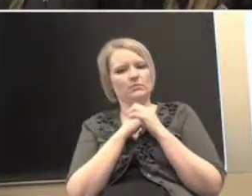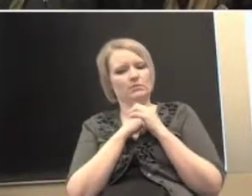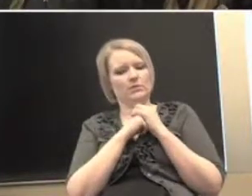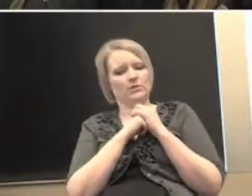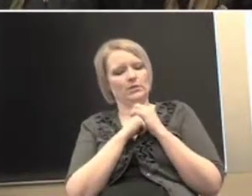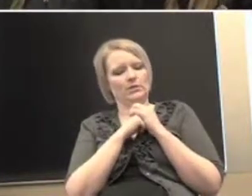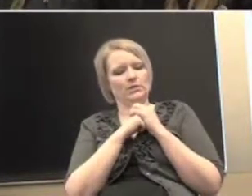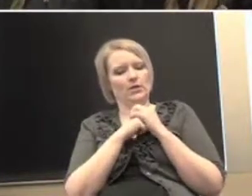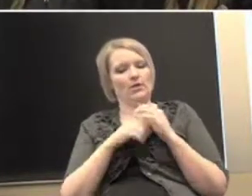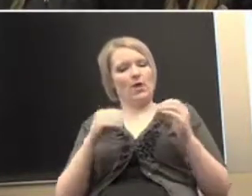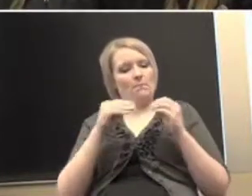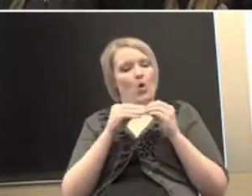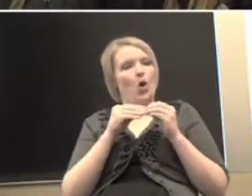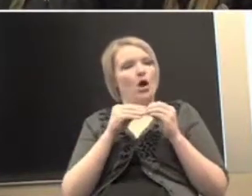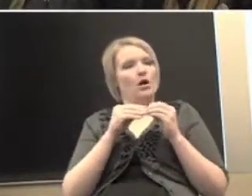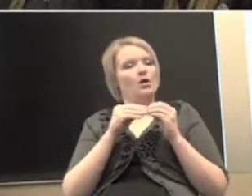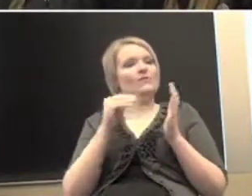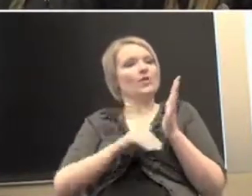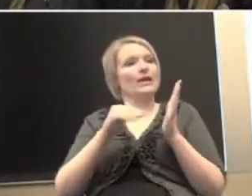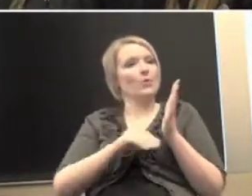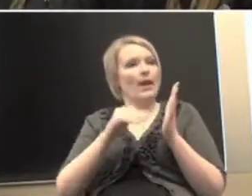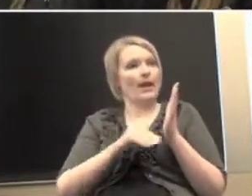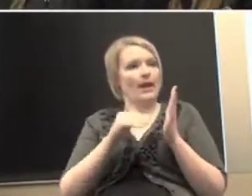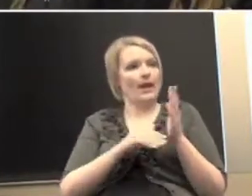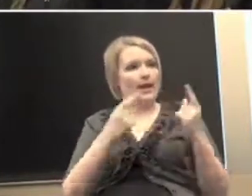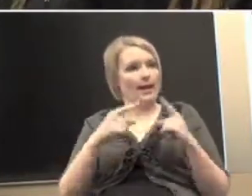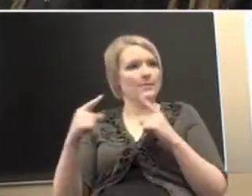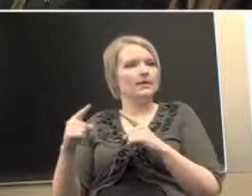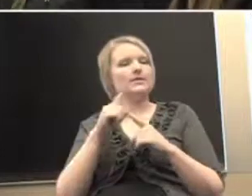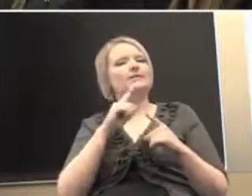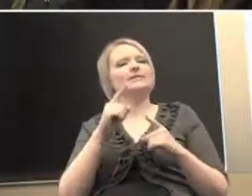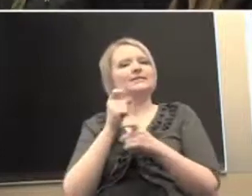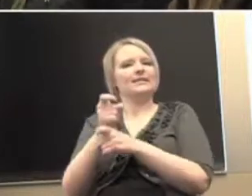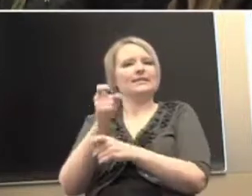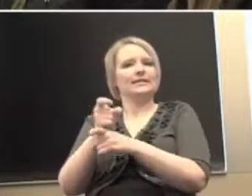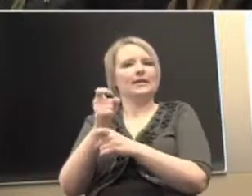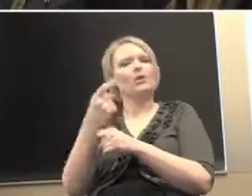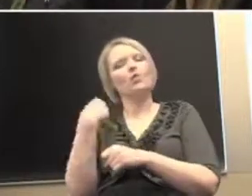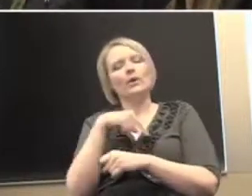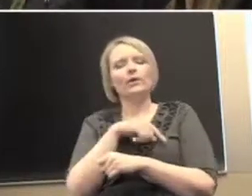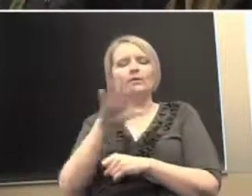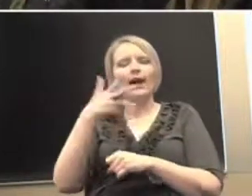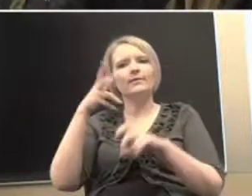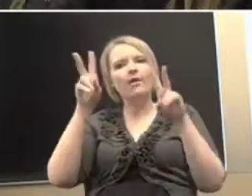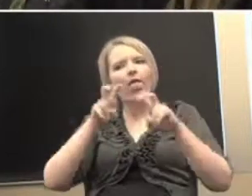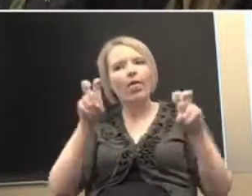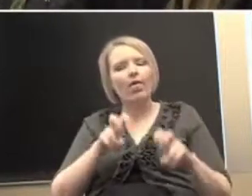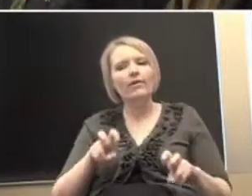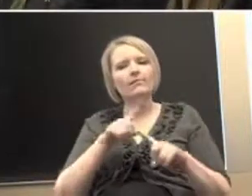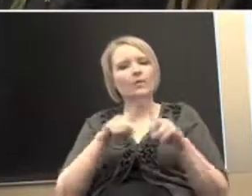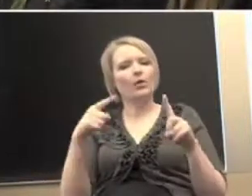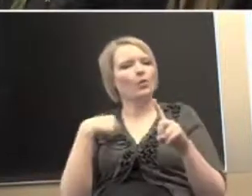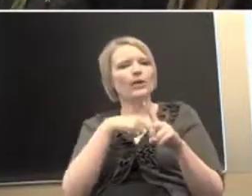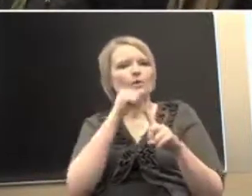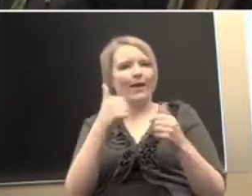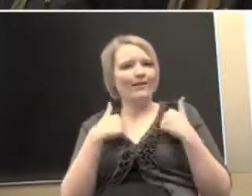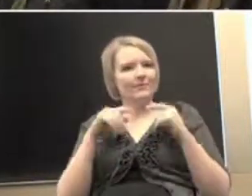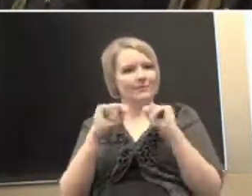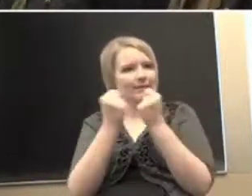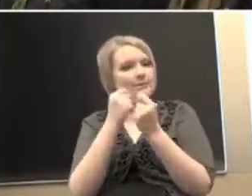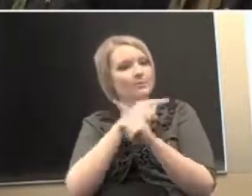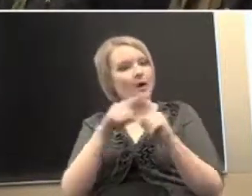more frequent one, which was the teasing, when, we're kind of reading into it, but again, you don't have the whole team in front of you, when he's